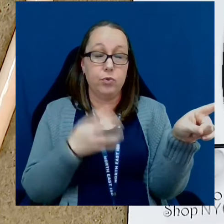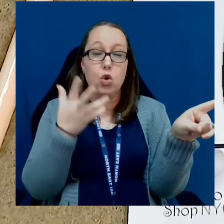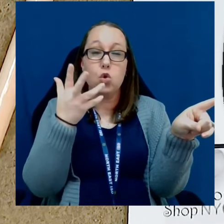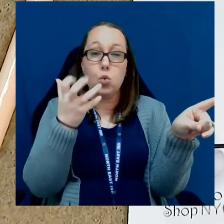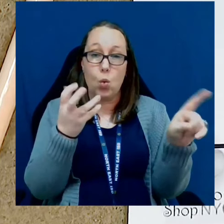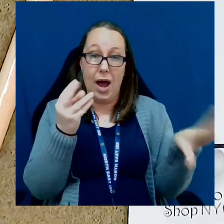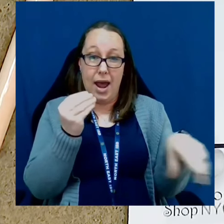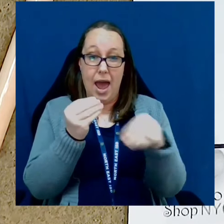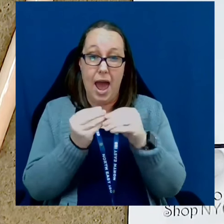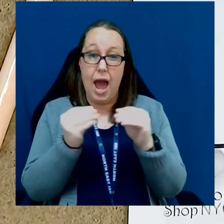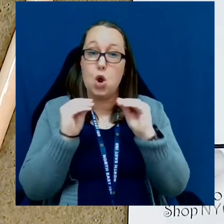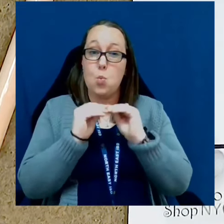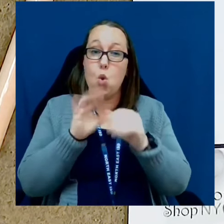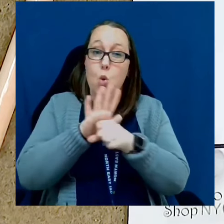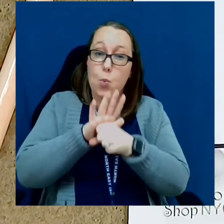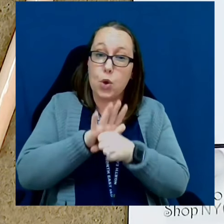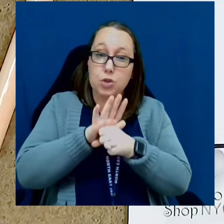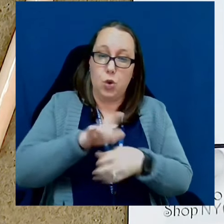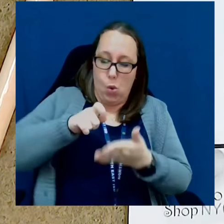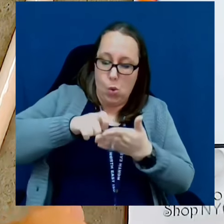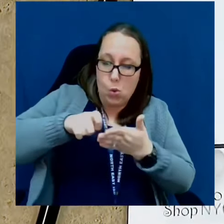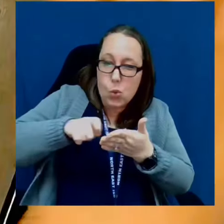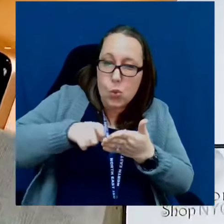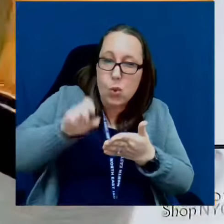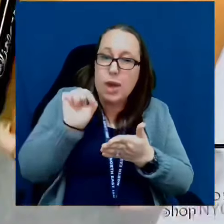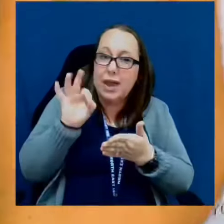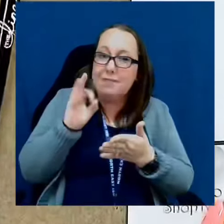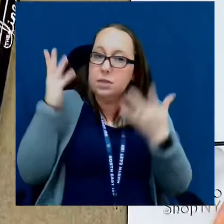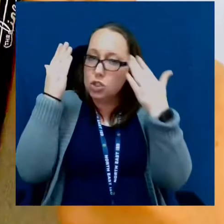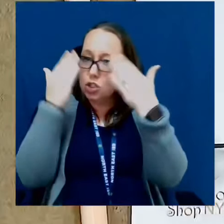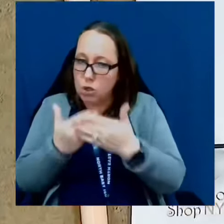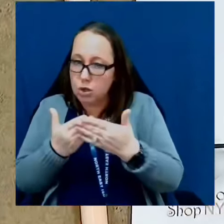more pressure to your pencil.